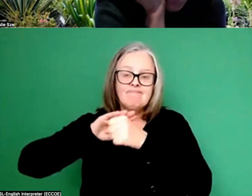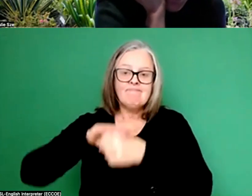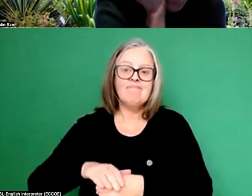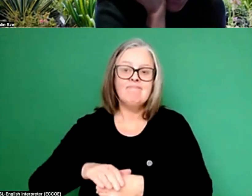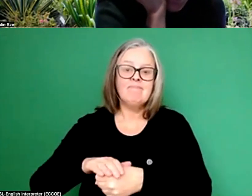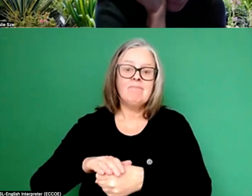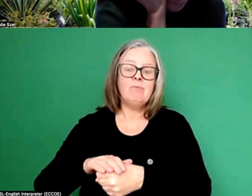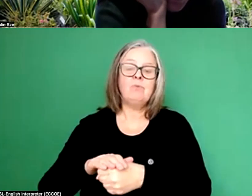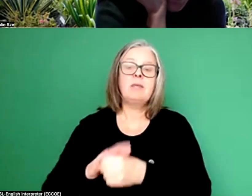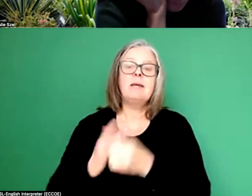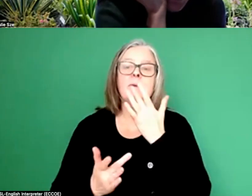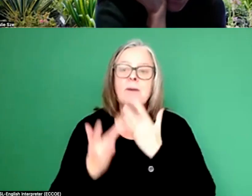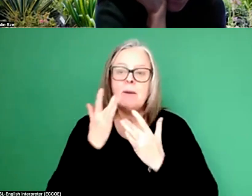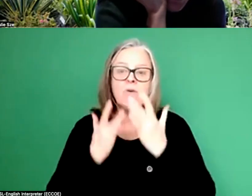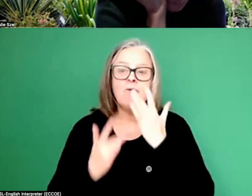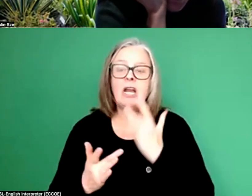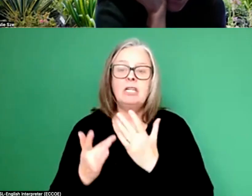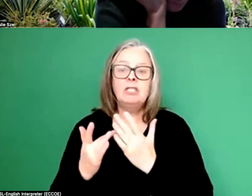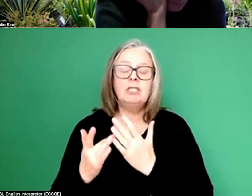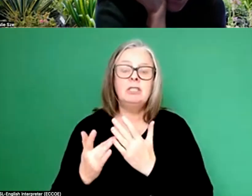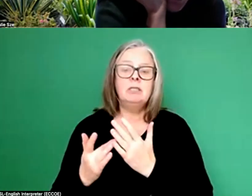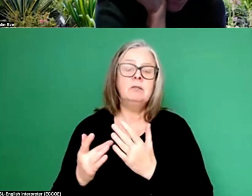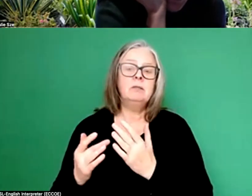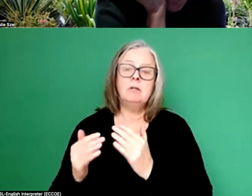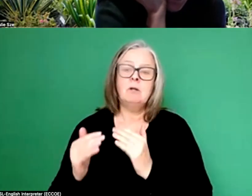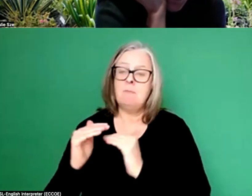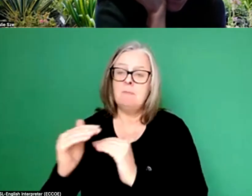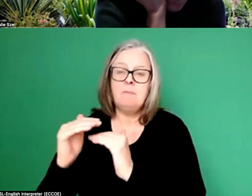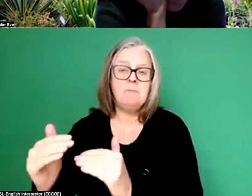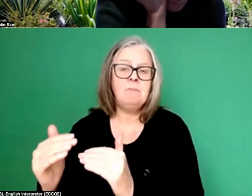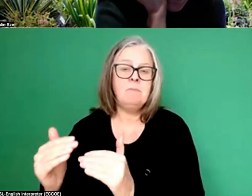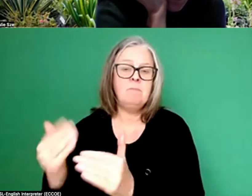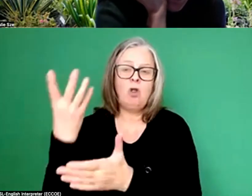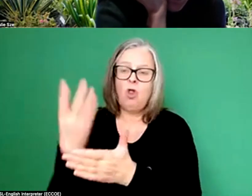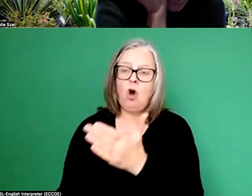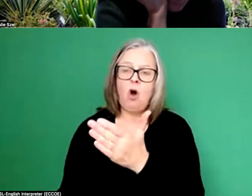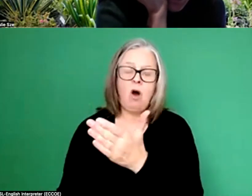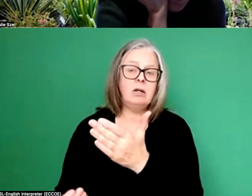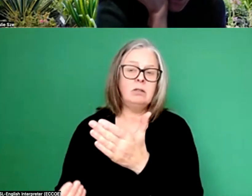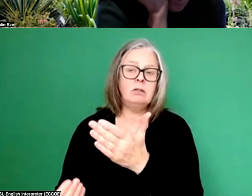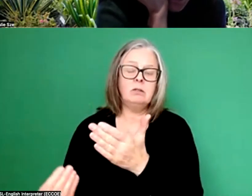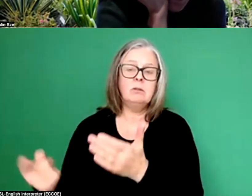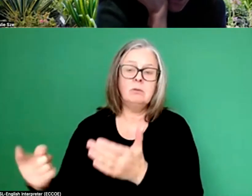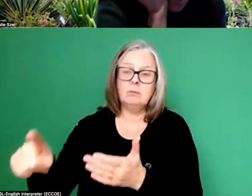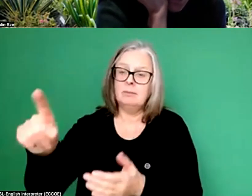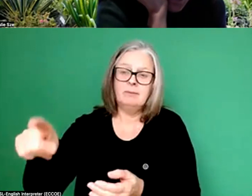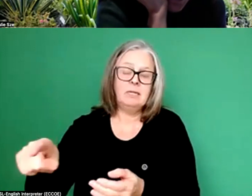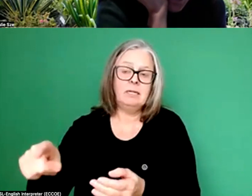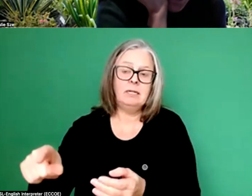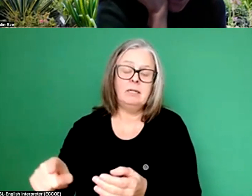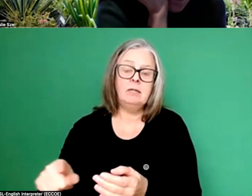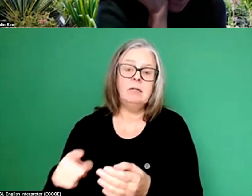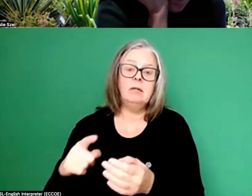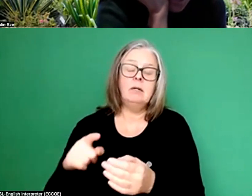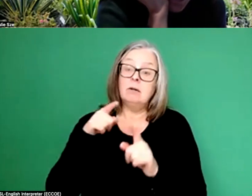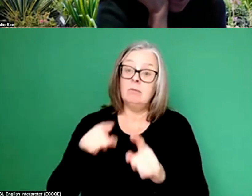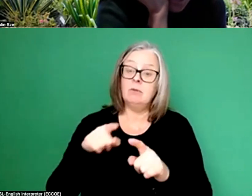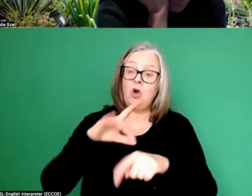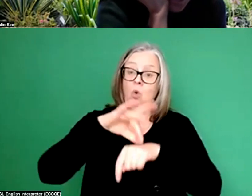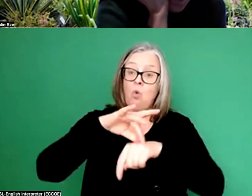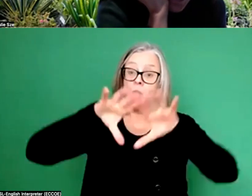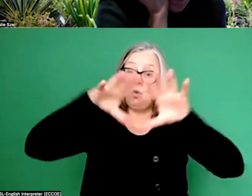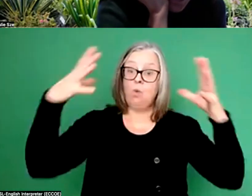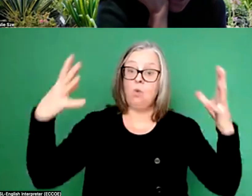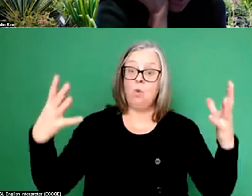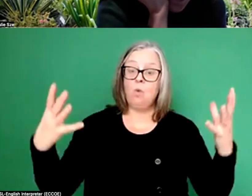because whatever environmental future we move into is on a global scale anyway likely to be worse